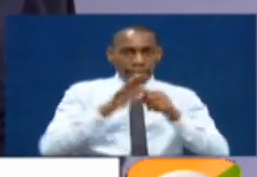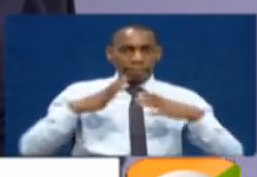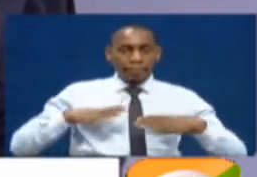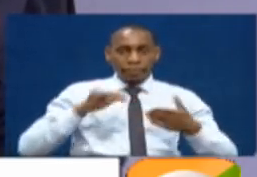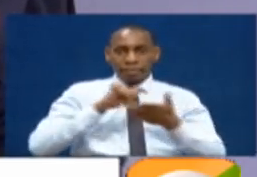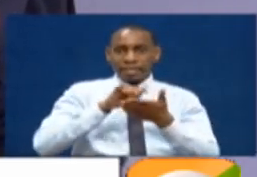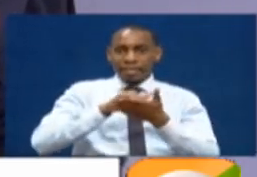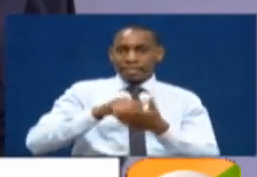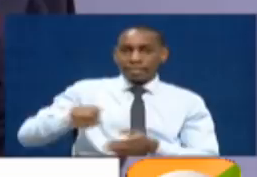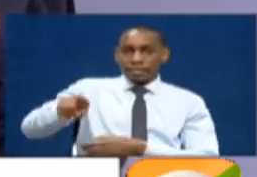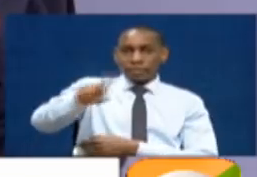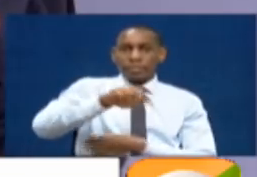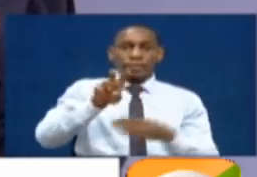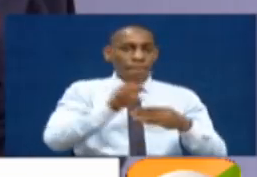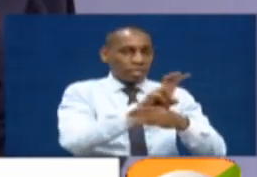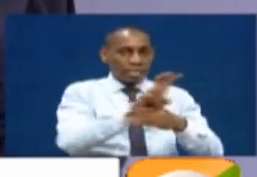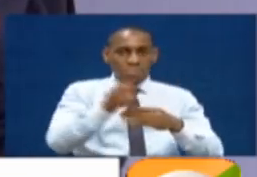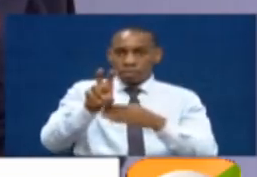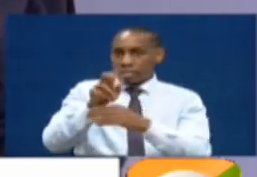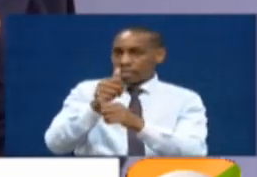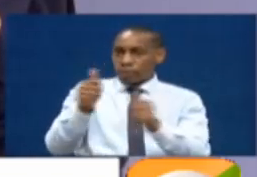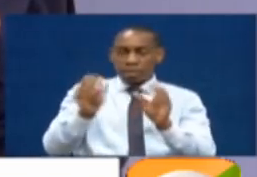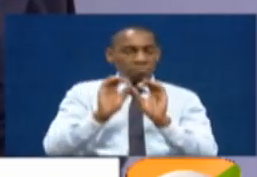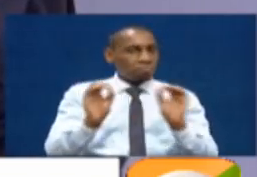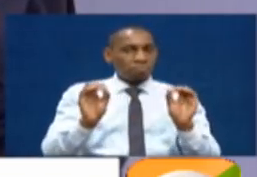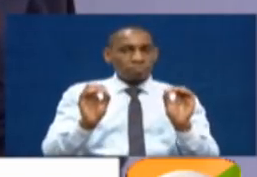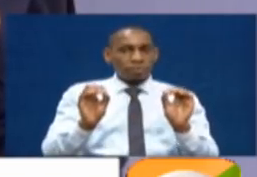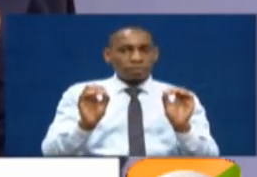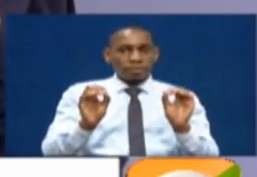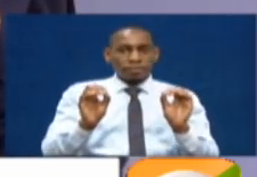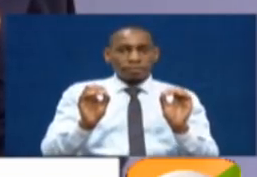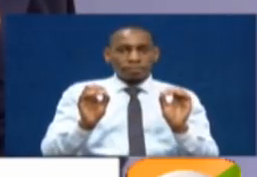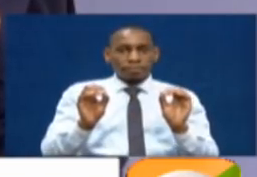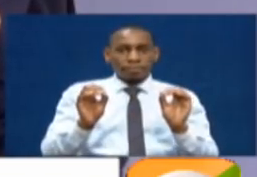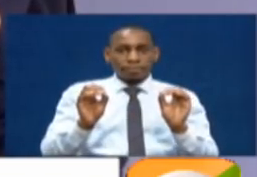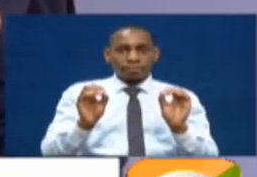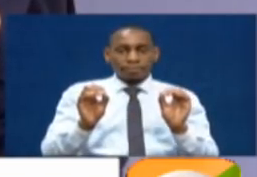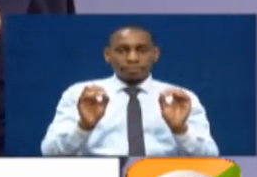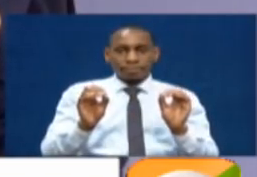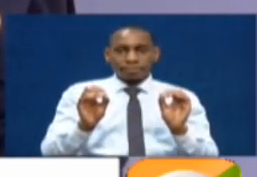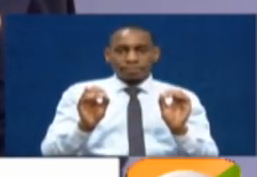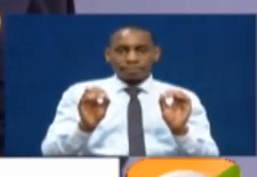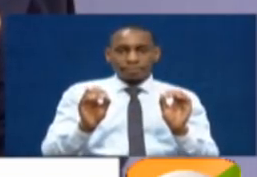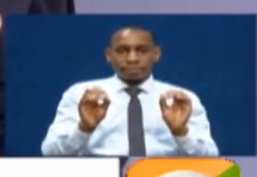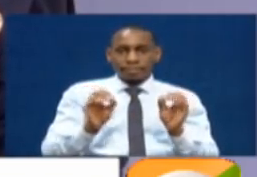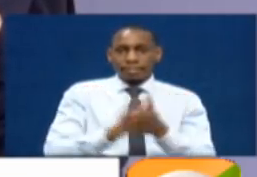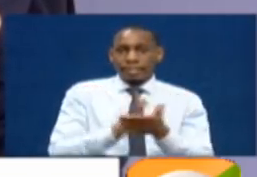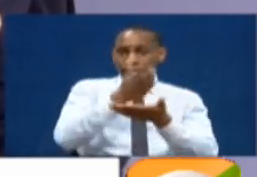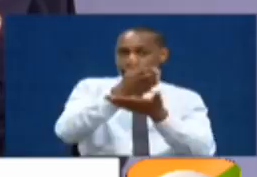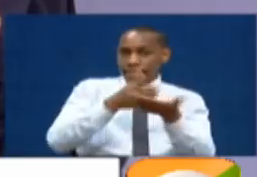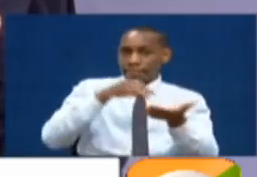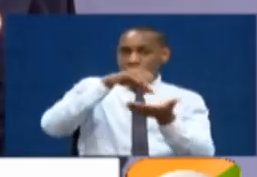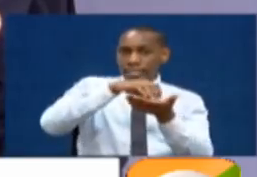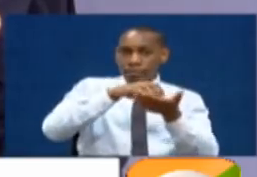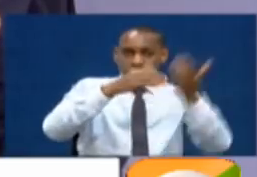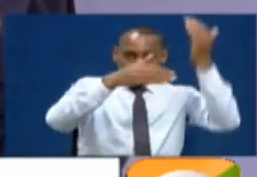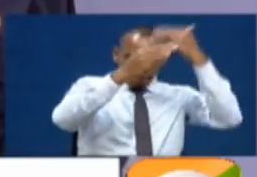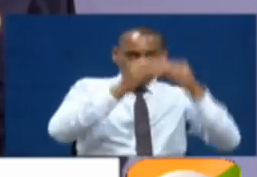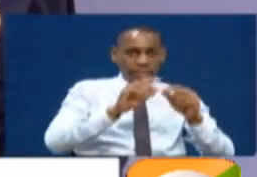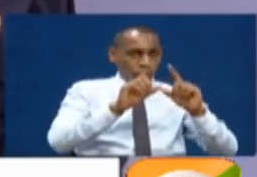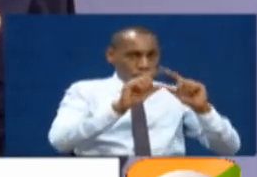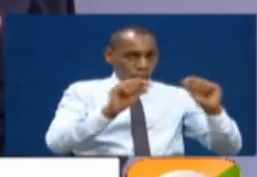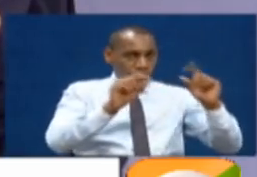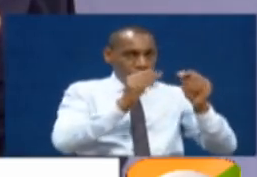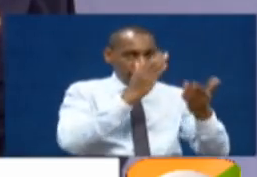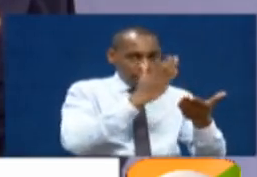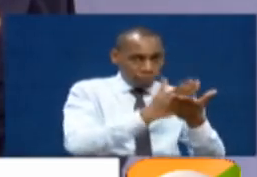played our oversight role effectively. We have not. In certain instances, the professor is right. Yeah.